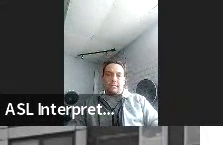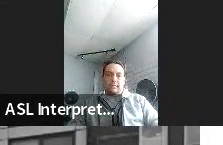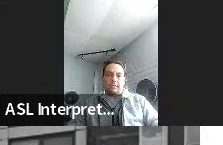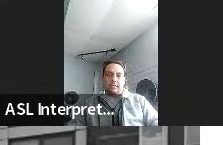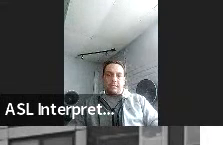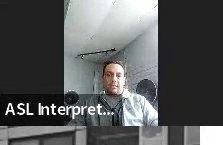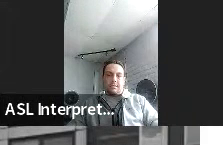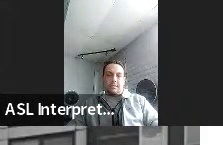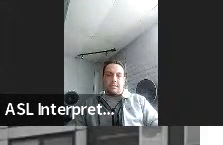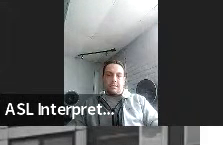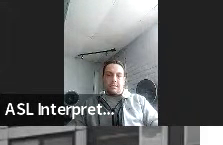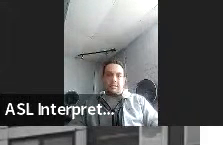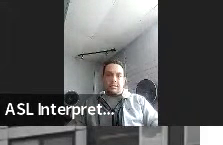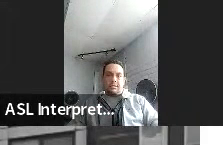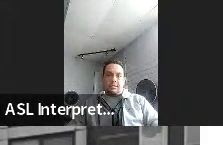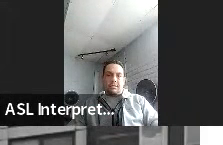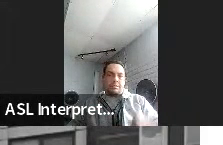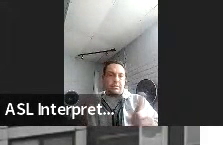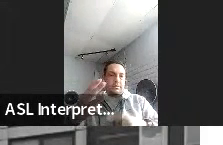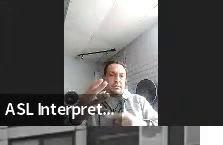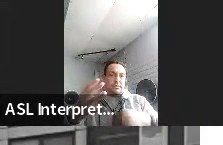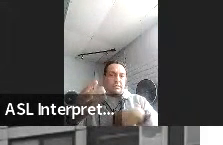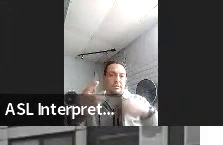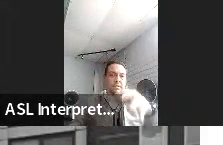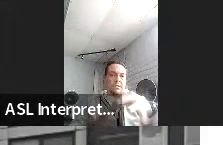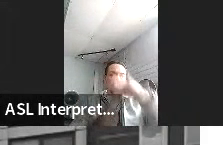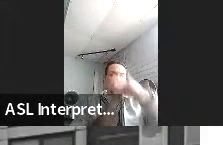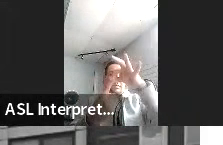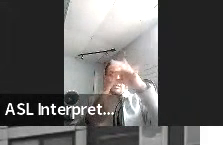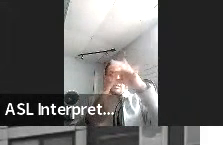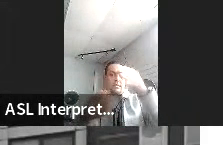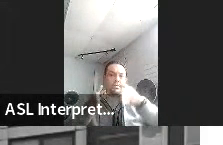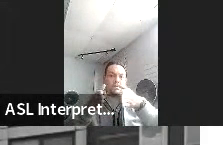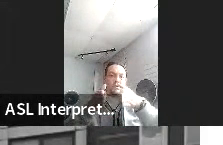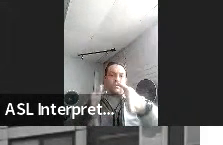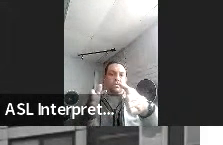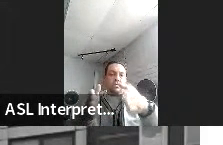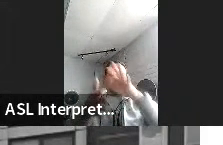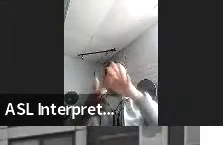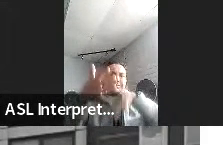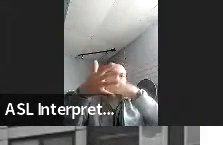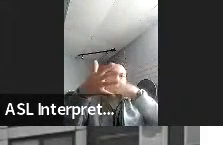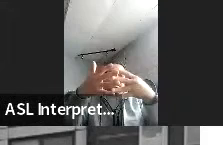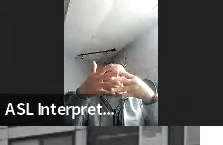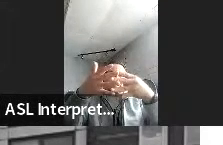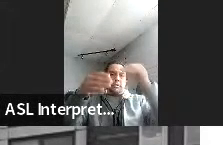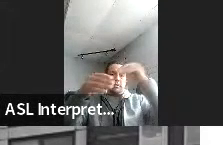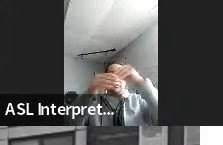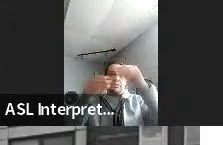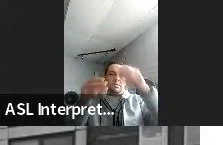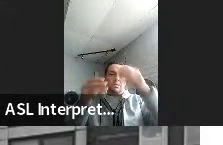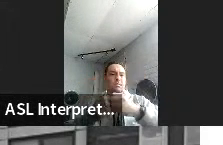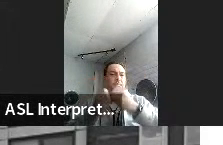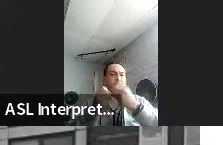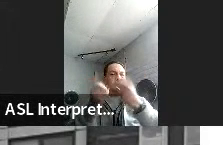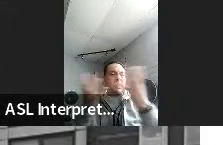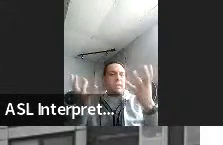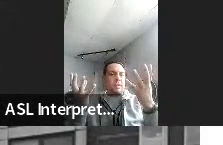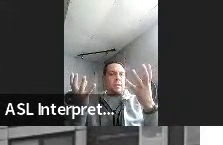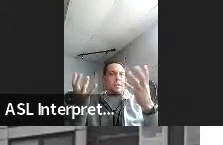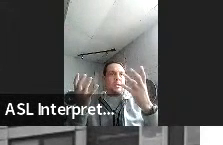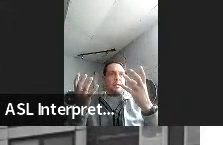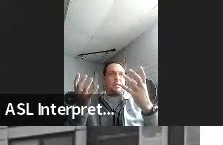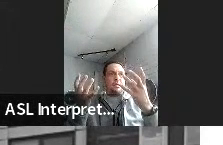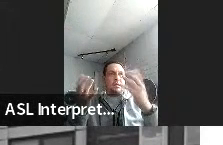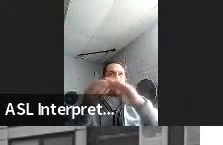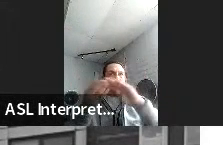Fourth, we have special streetscape rules that have been put in place in many of the city's special districts and rezonings that the city has done over the last